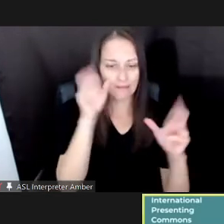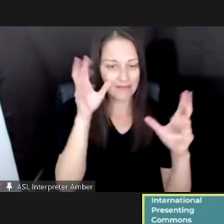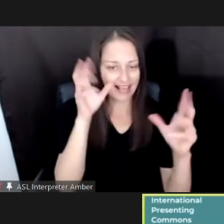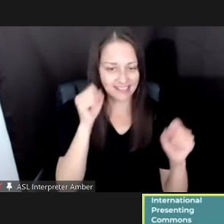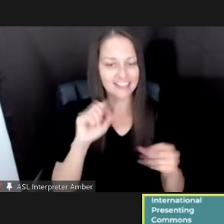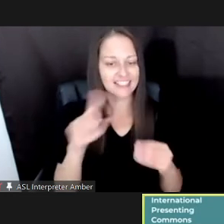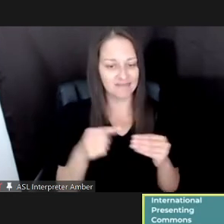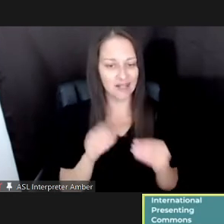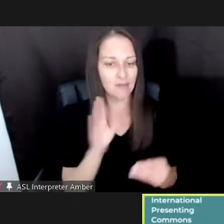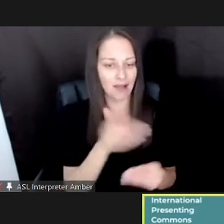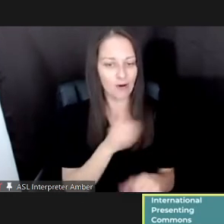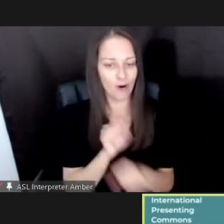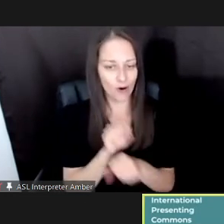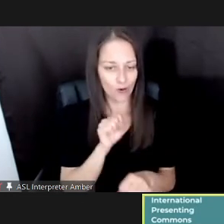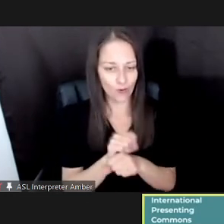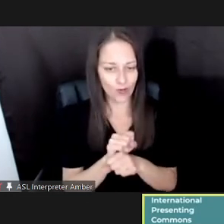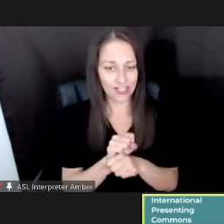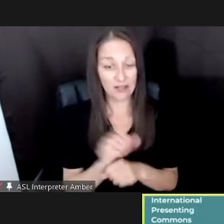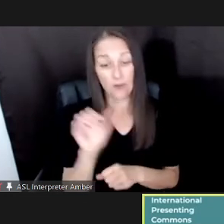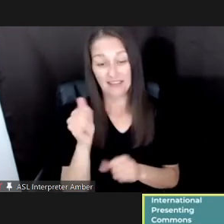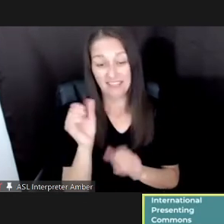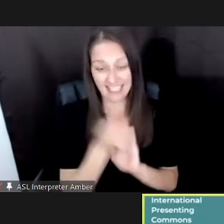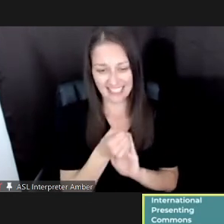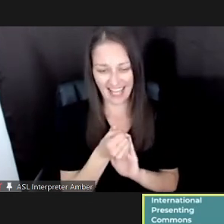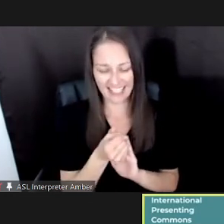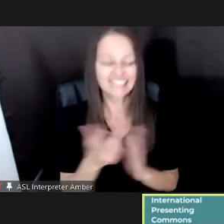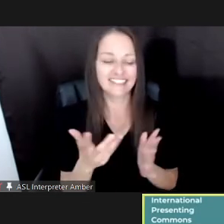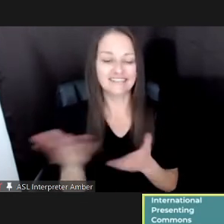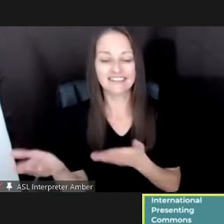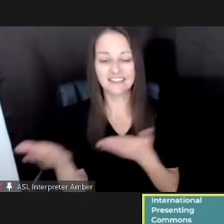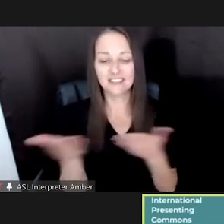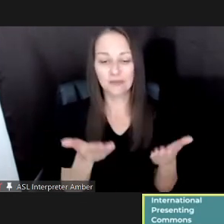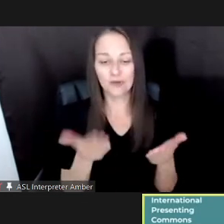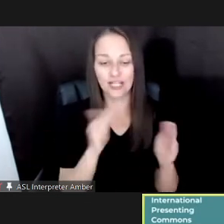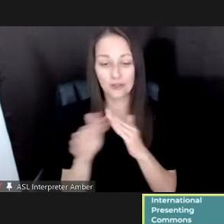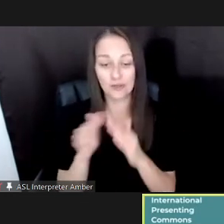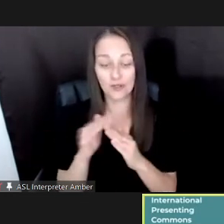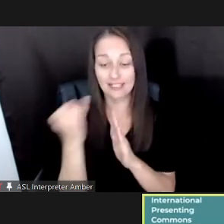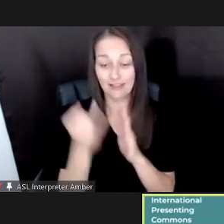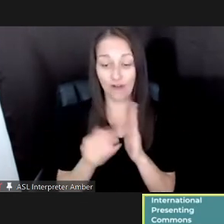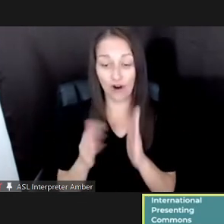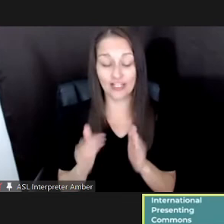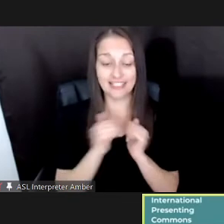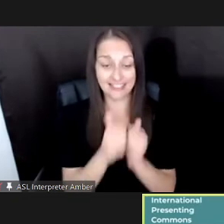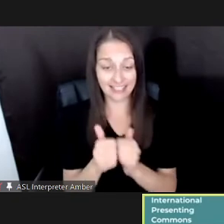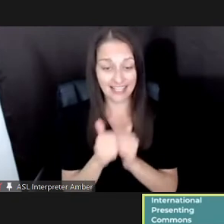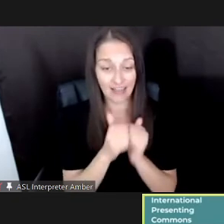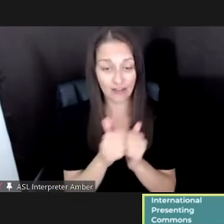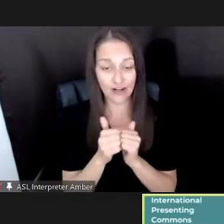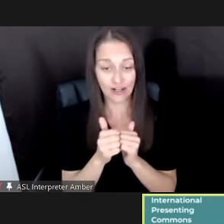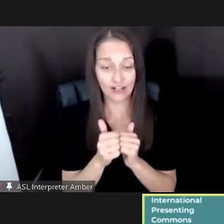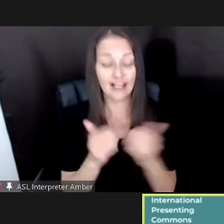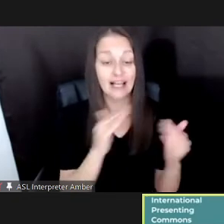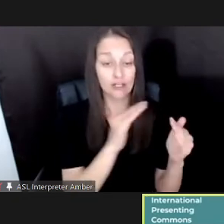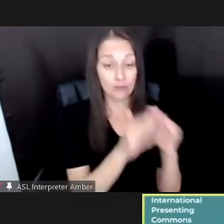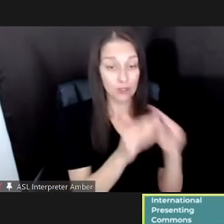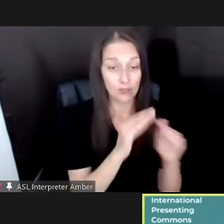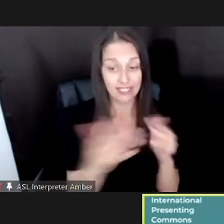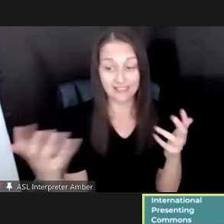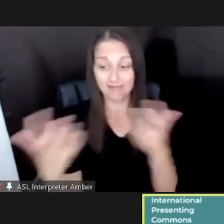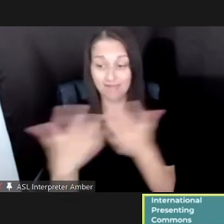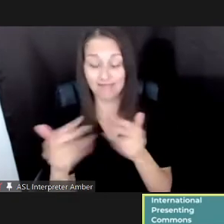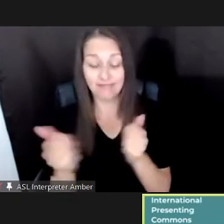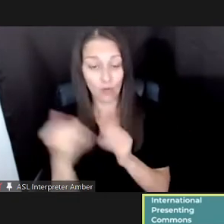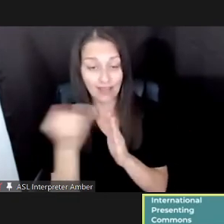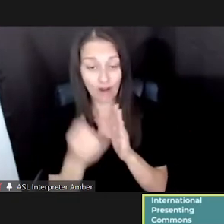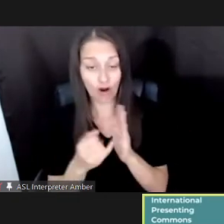our ability. We have 10 whole seconds to bring communities of artists together, communities together with artists, and